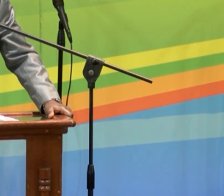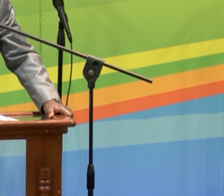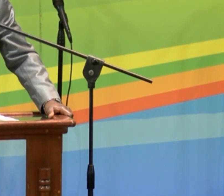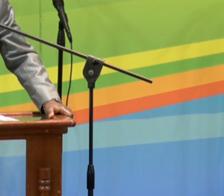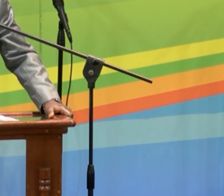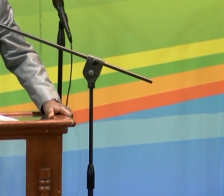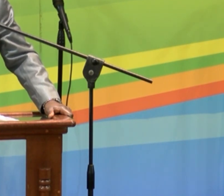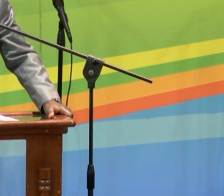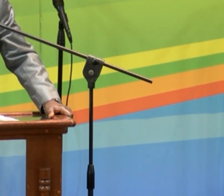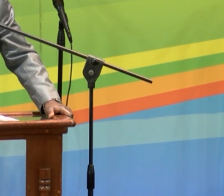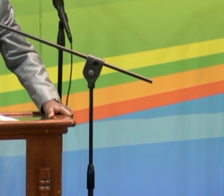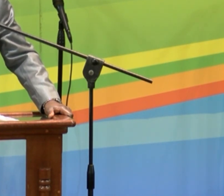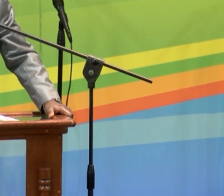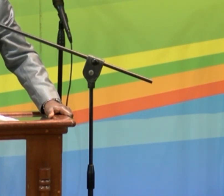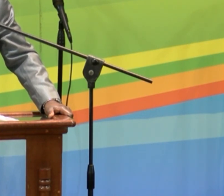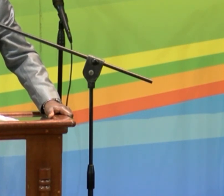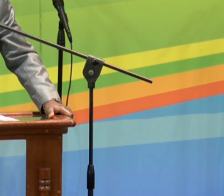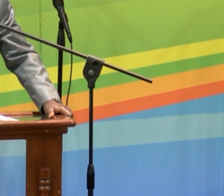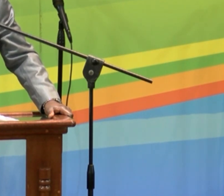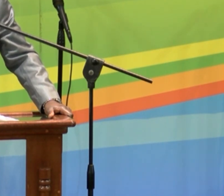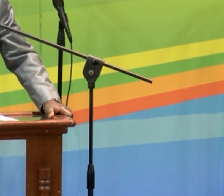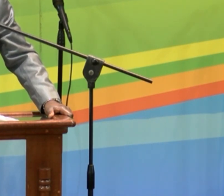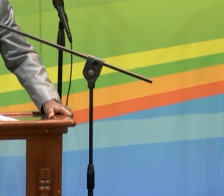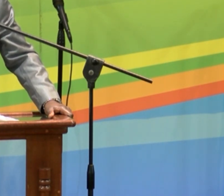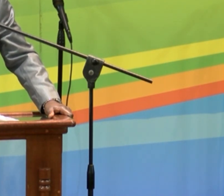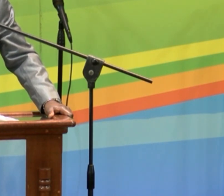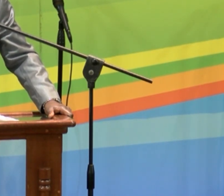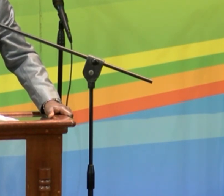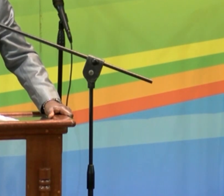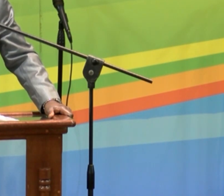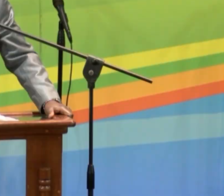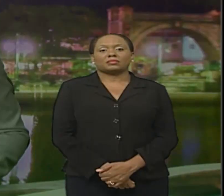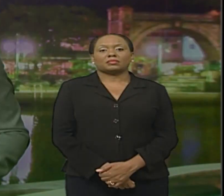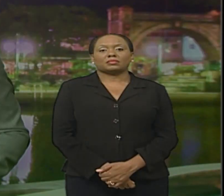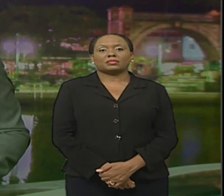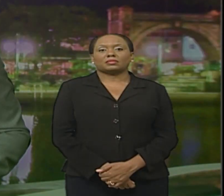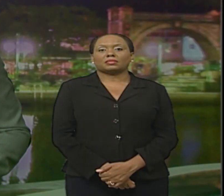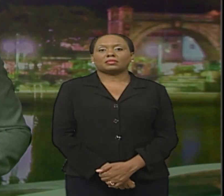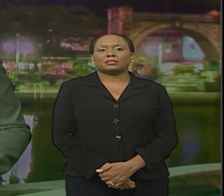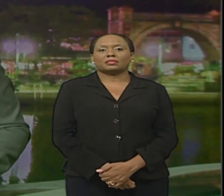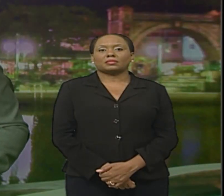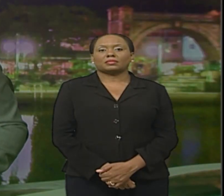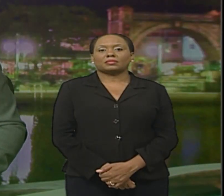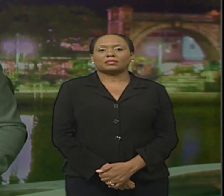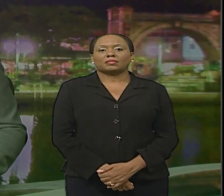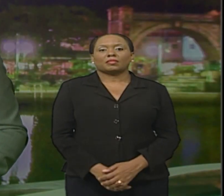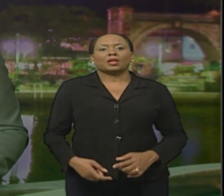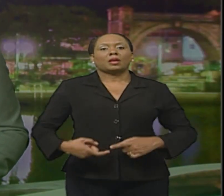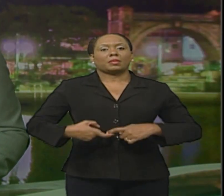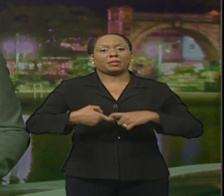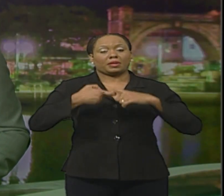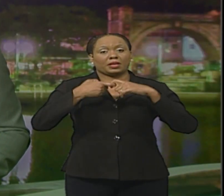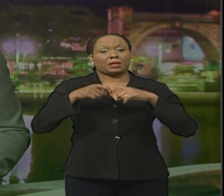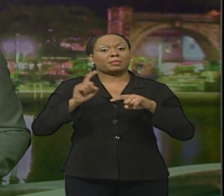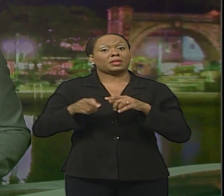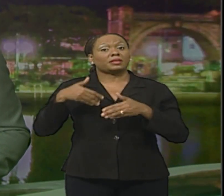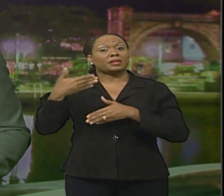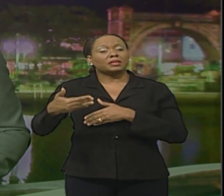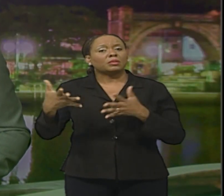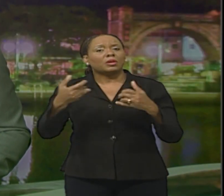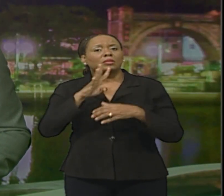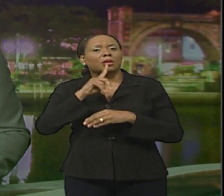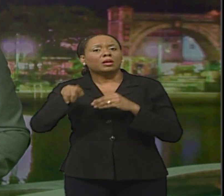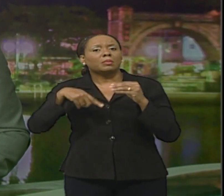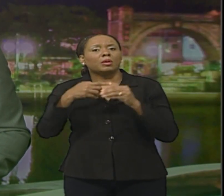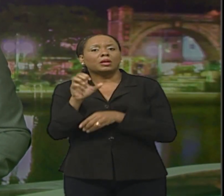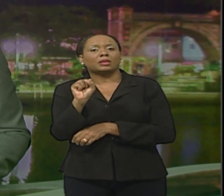am sure, I'm certain that before the years ended. We take a pause here, but coming up, a St. Lucie